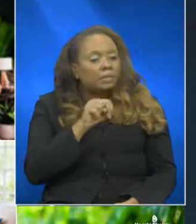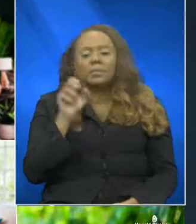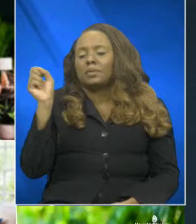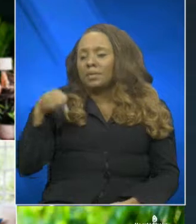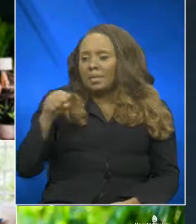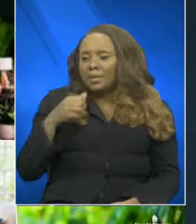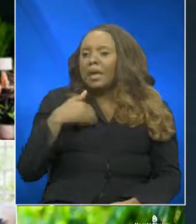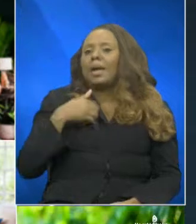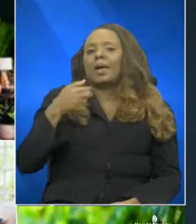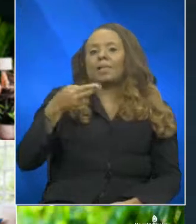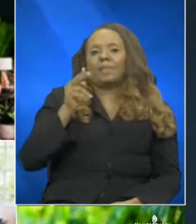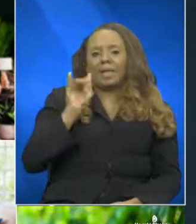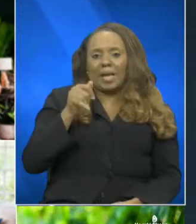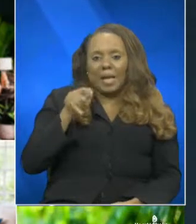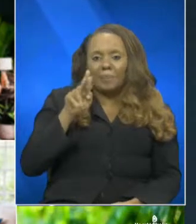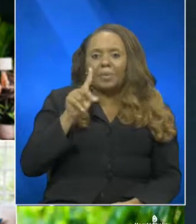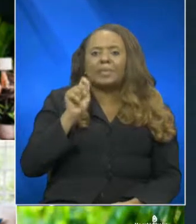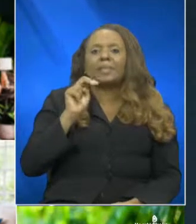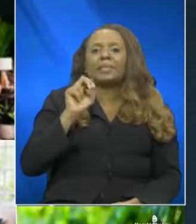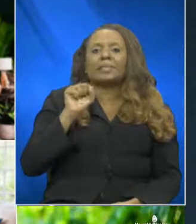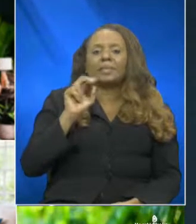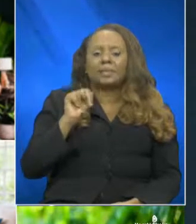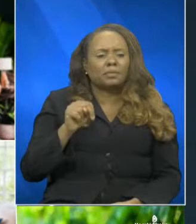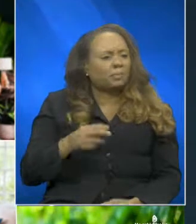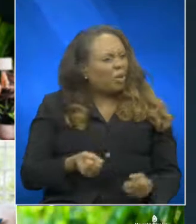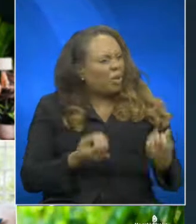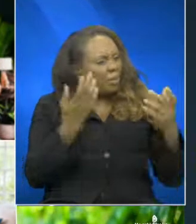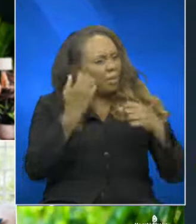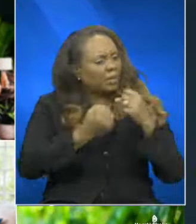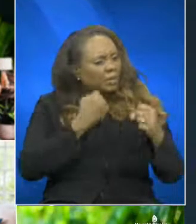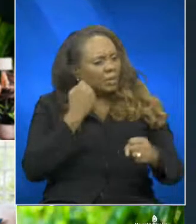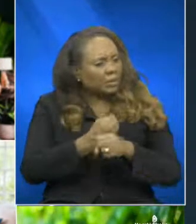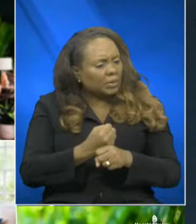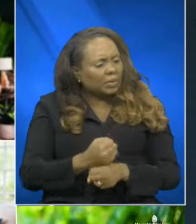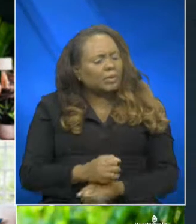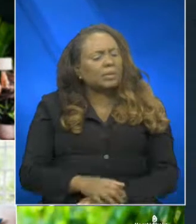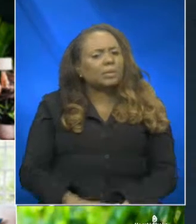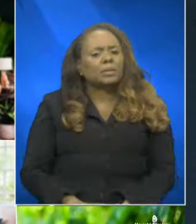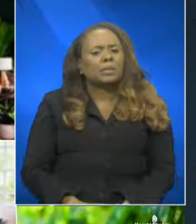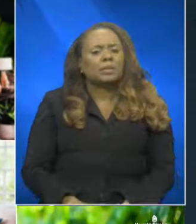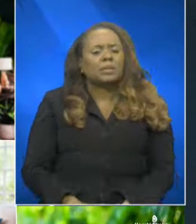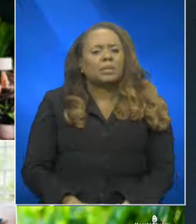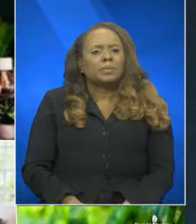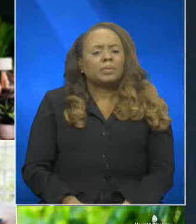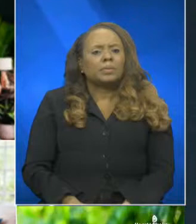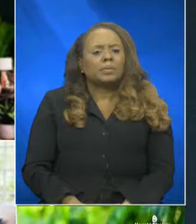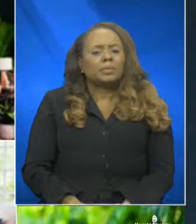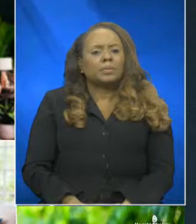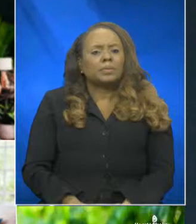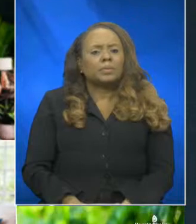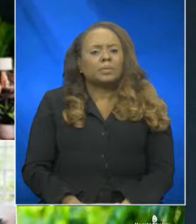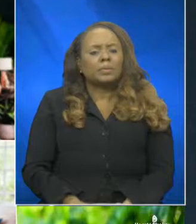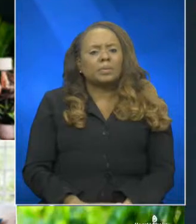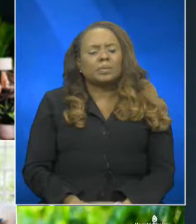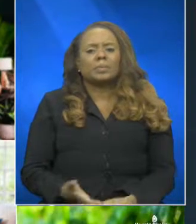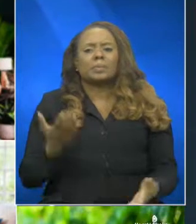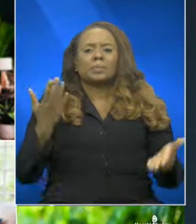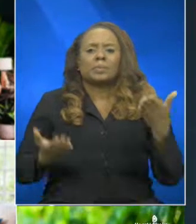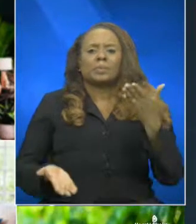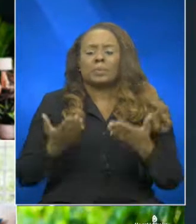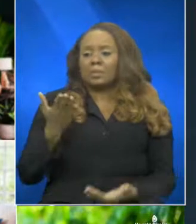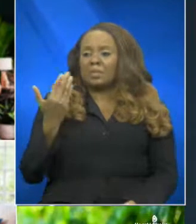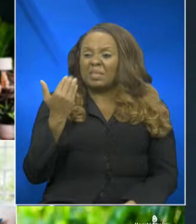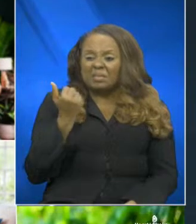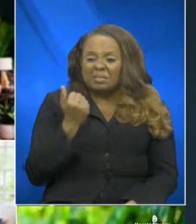And for how many years have you been hypertensive? Oh, I have been hypertensive. Maybe